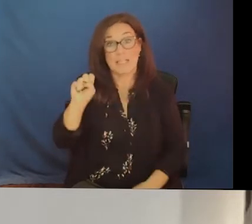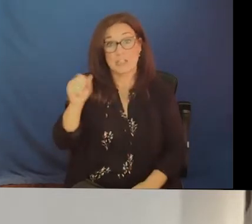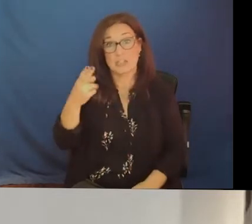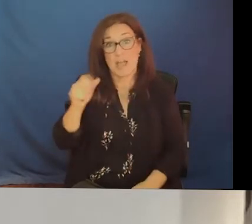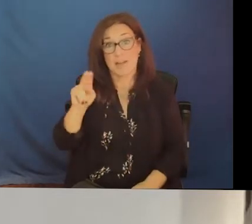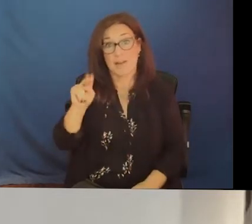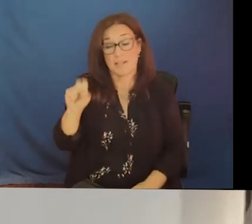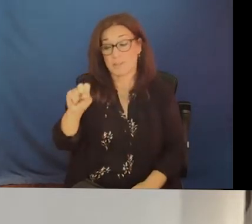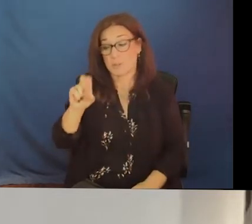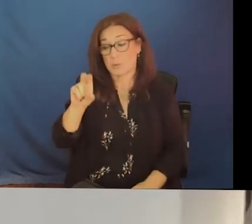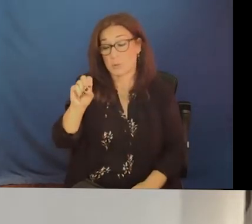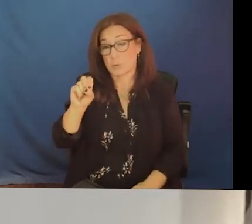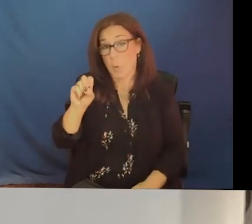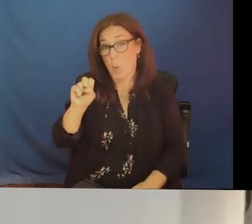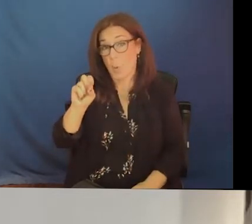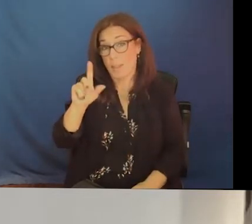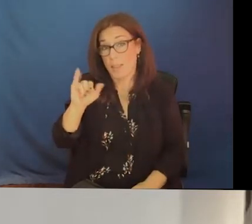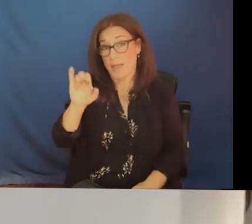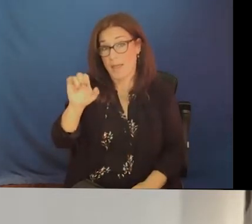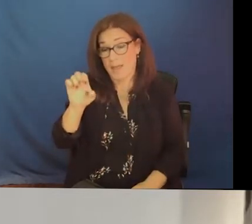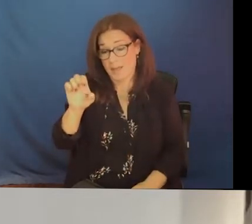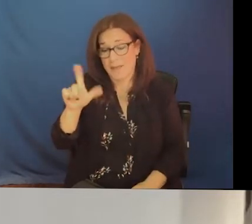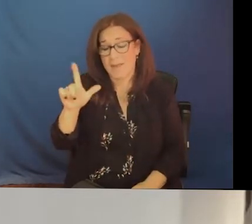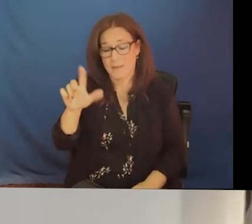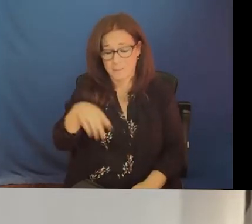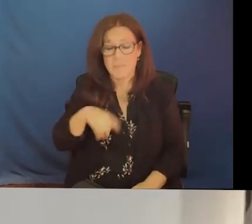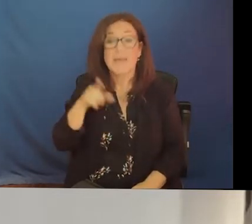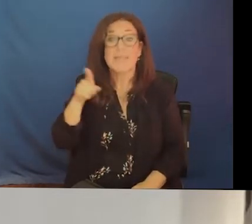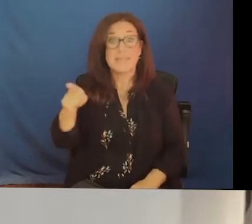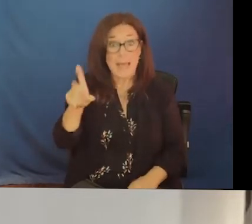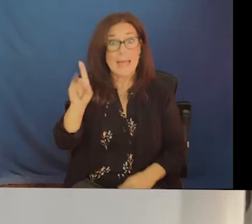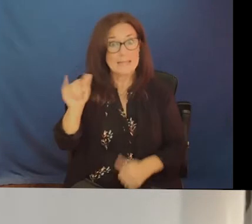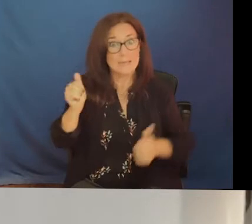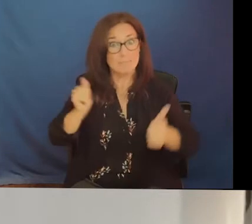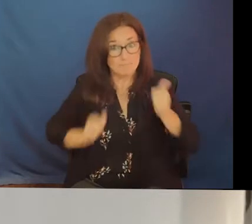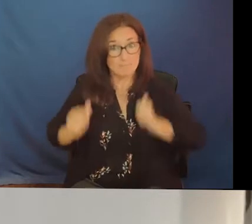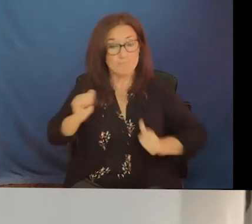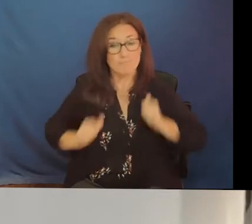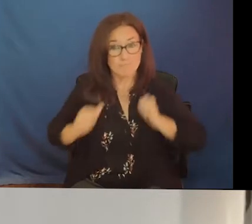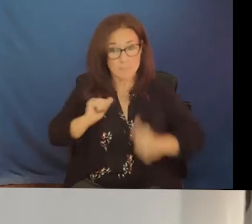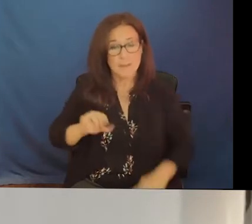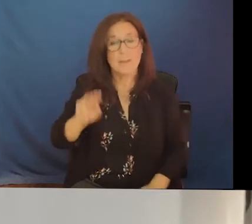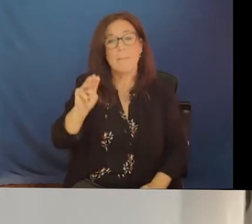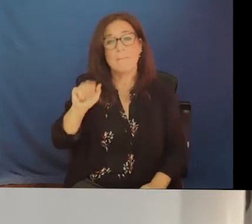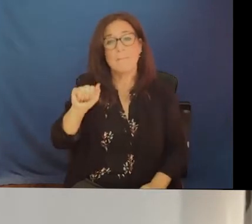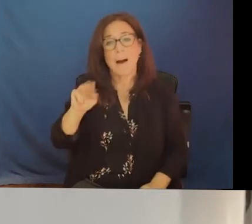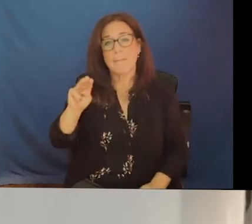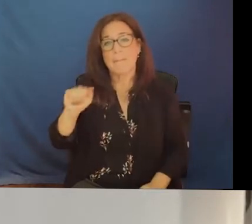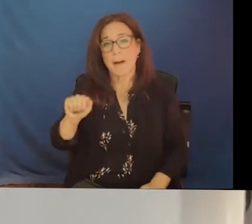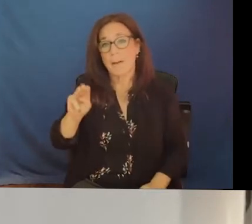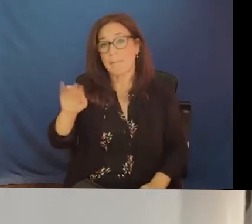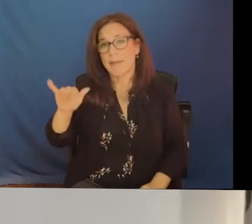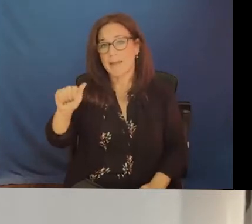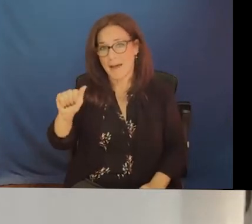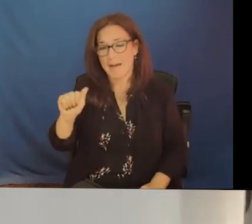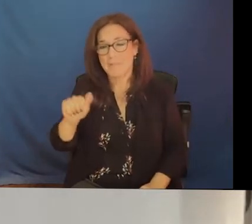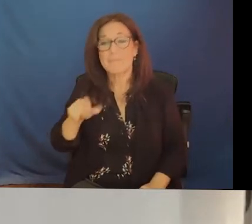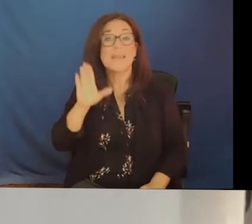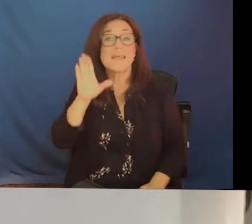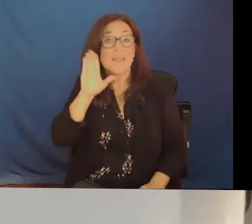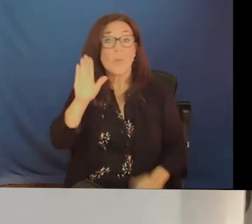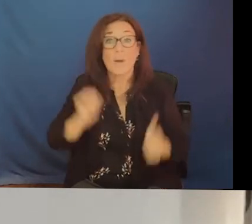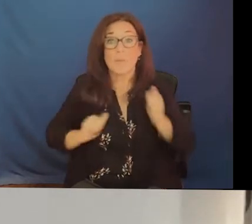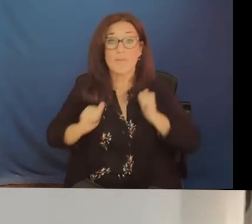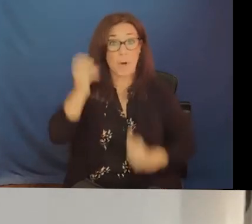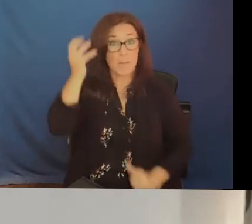something truly memorable, a production of the Broadway and movie hit, Mamma Mia. It's being performed